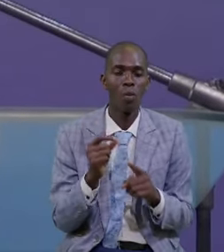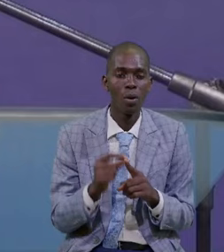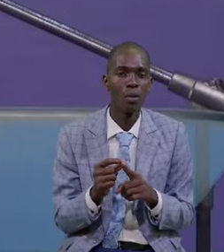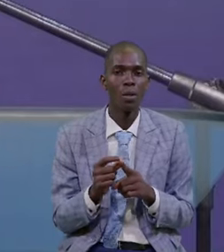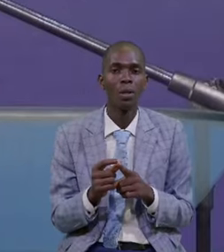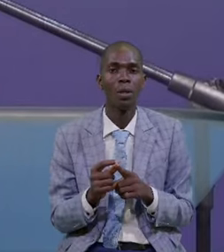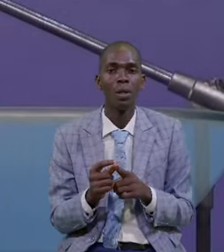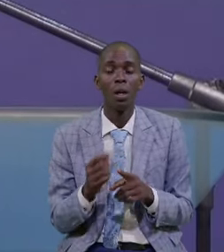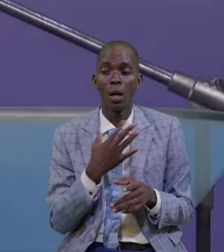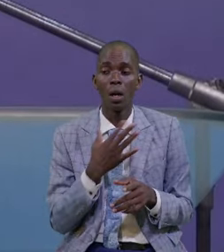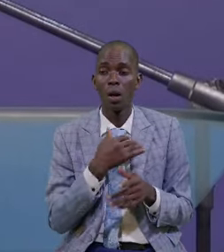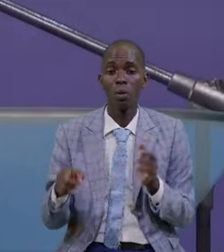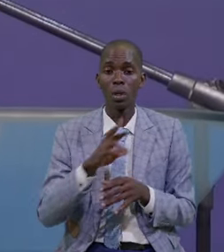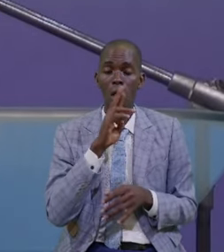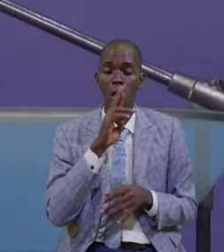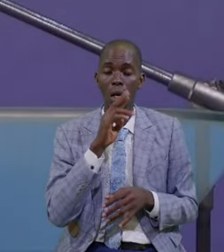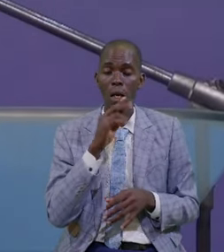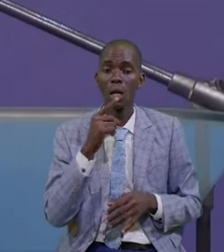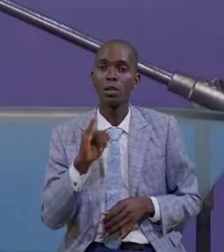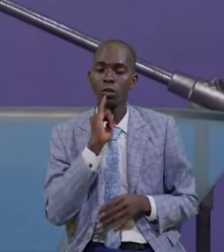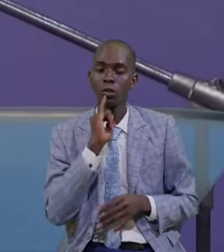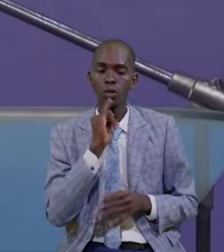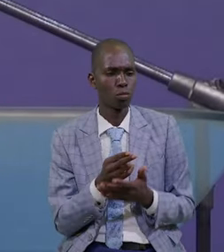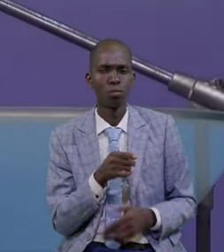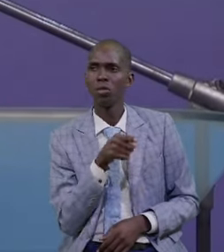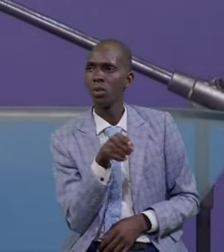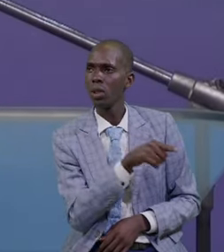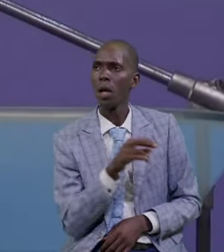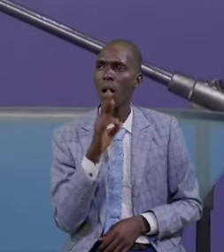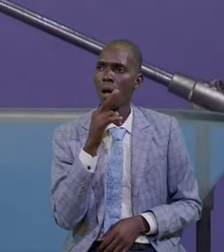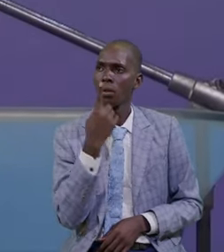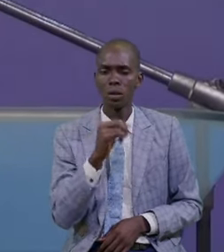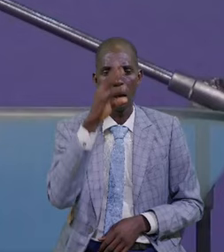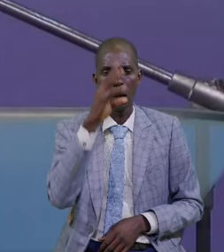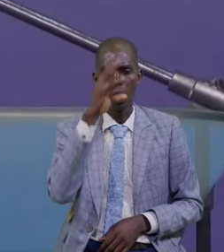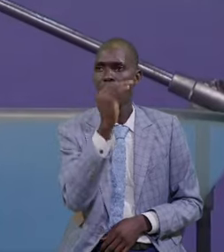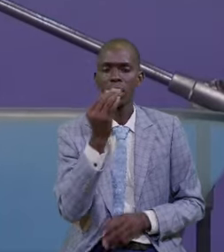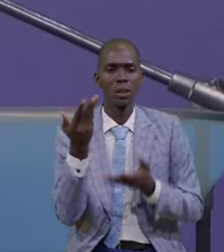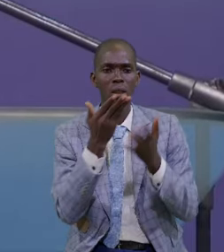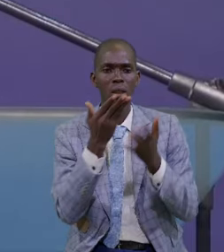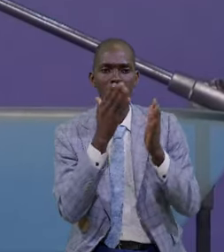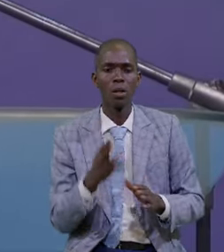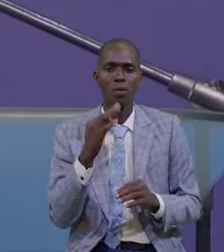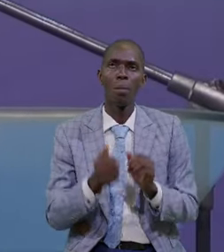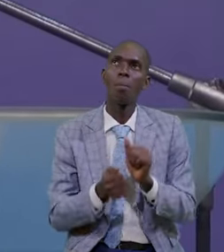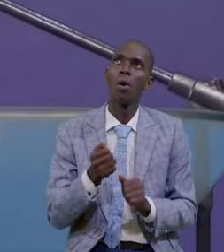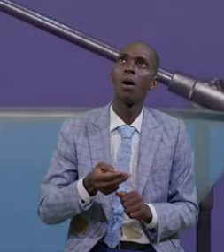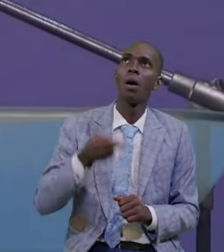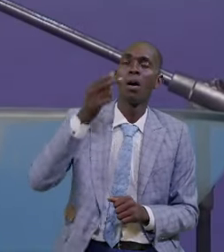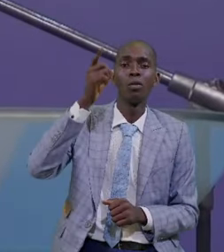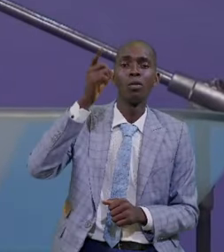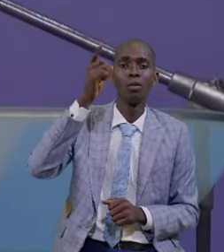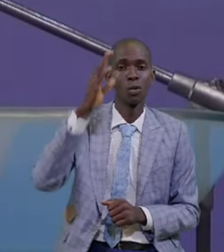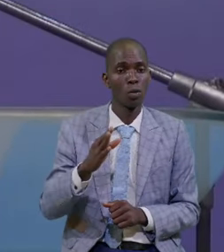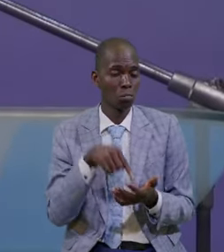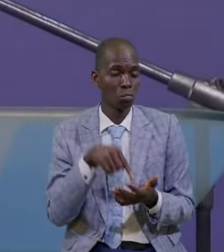is true. These are the men, servants of the Most High God. They